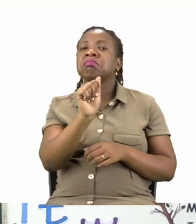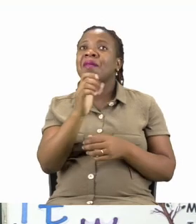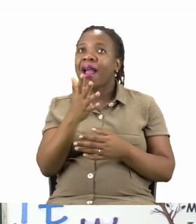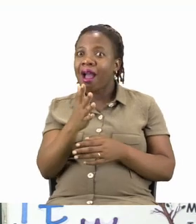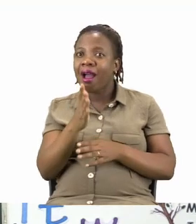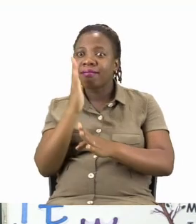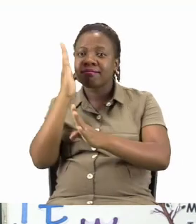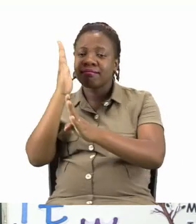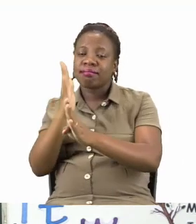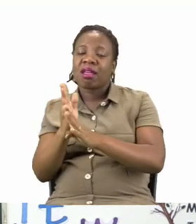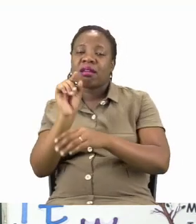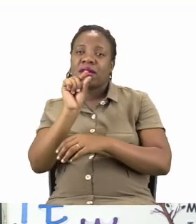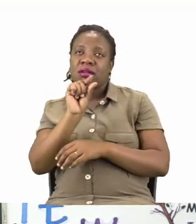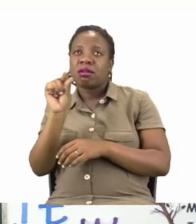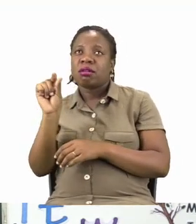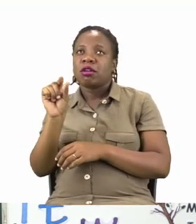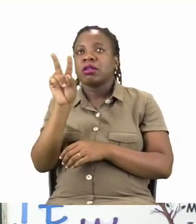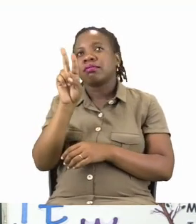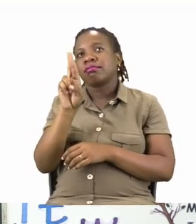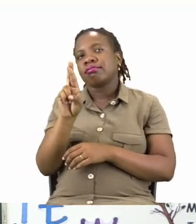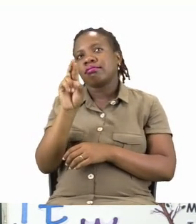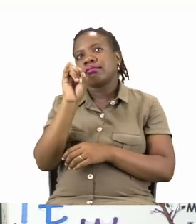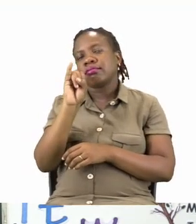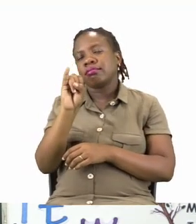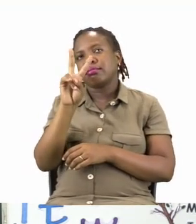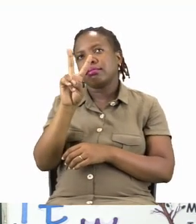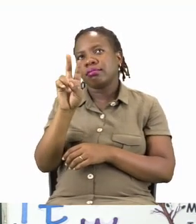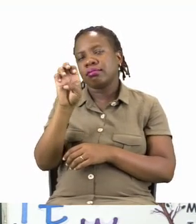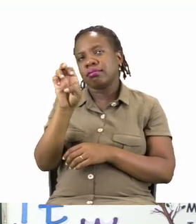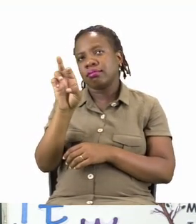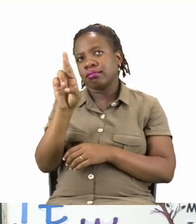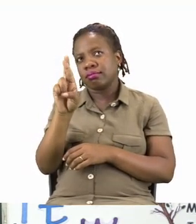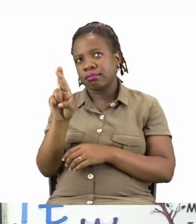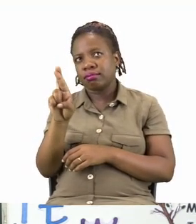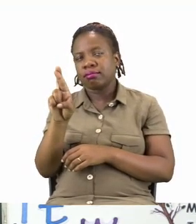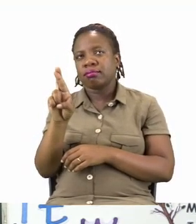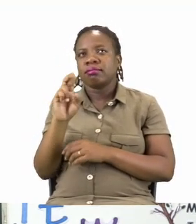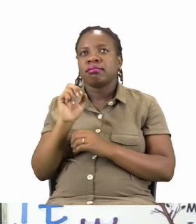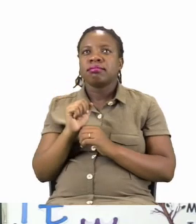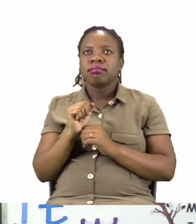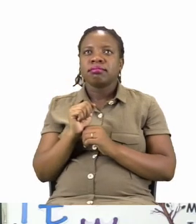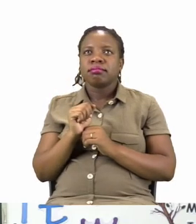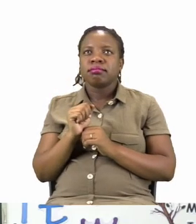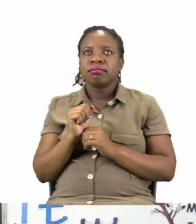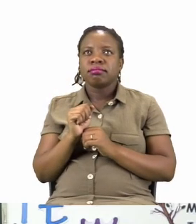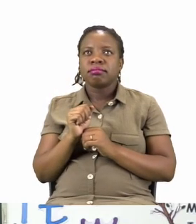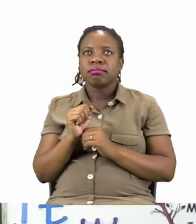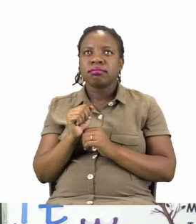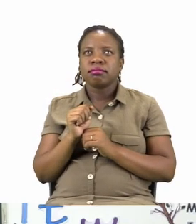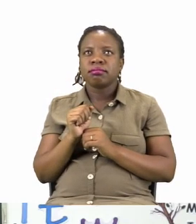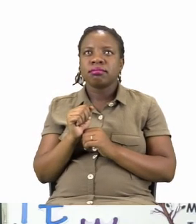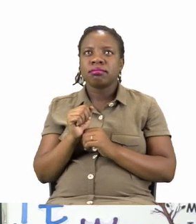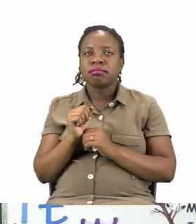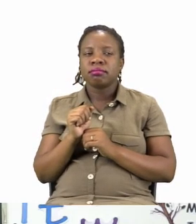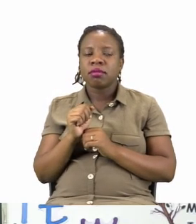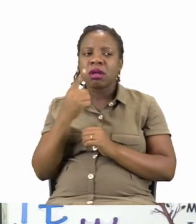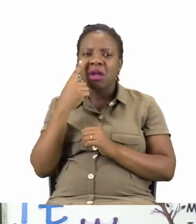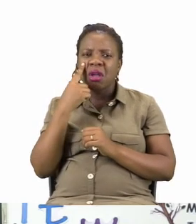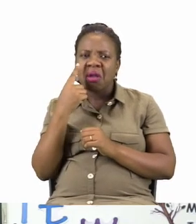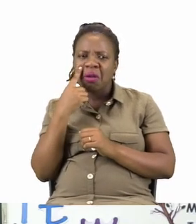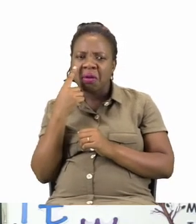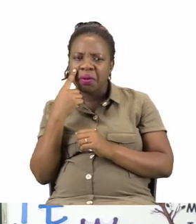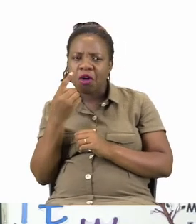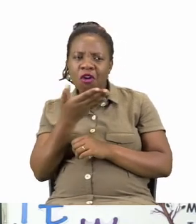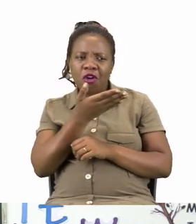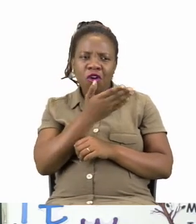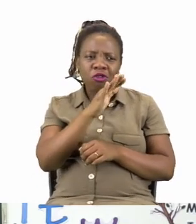river. Now everyone, let's quickly go back and check if river has all the letters